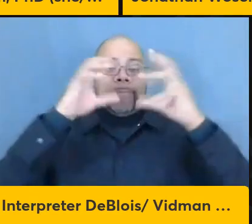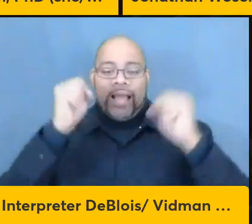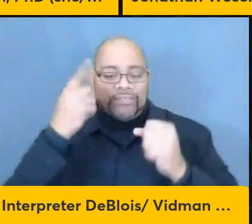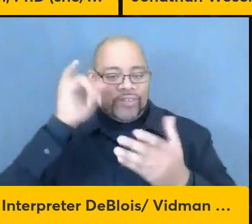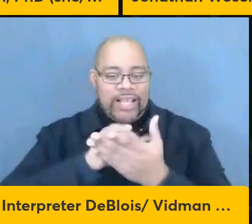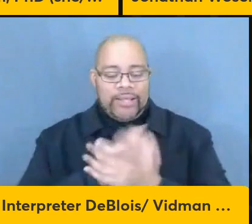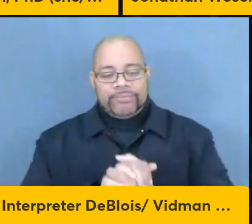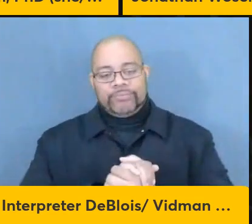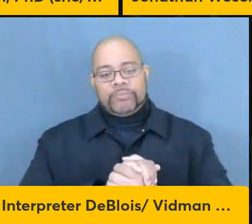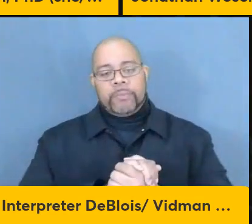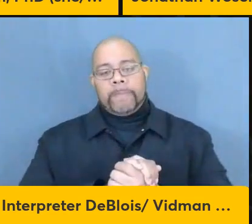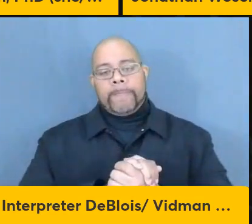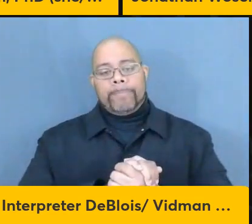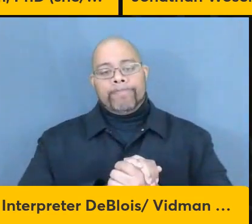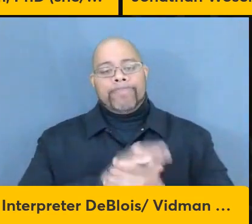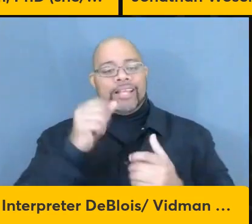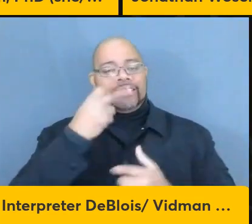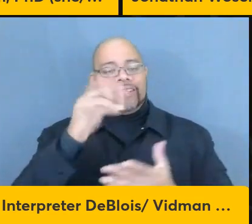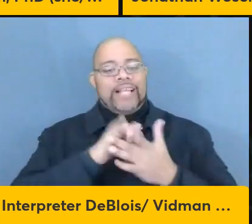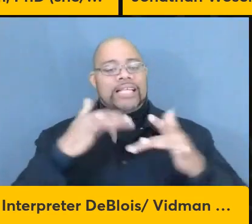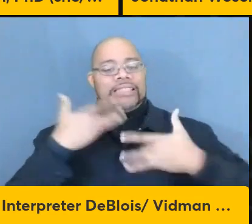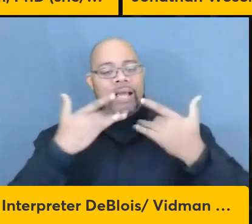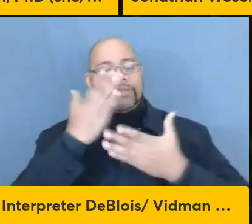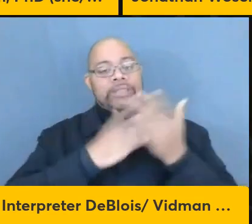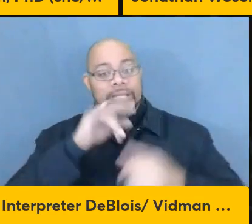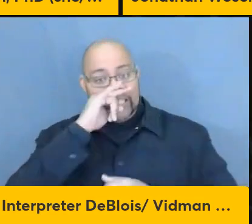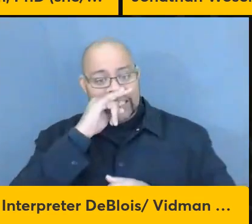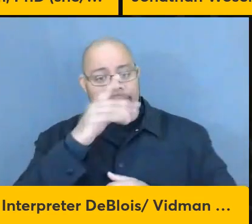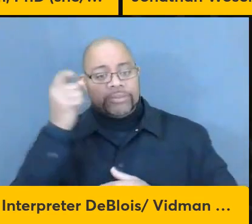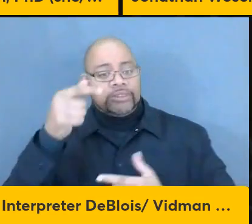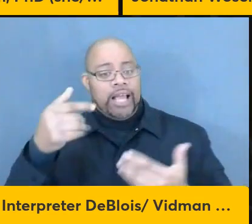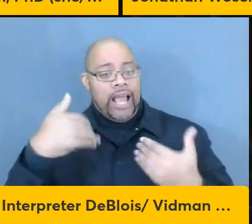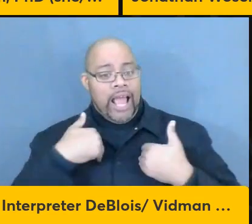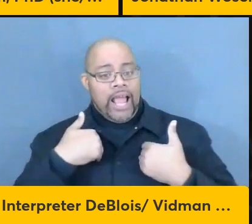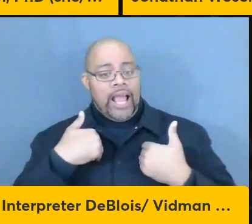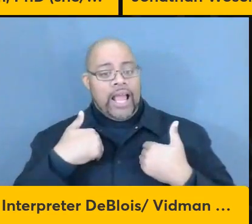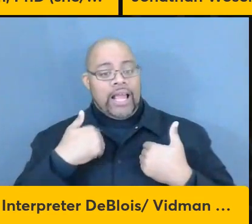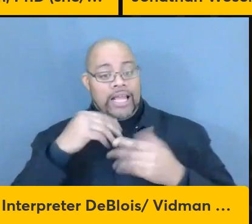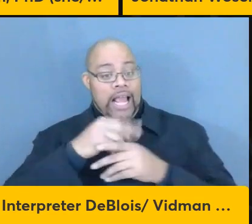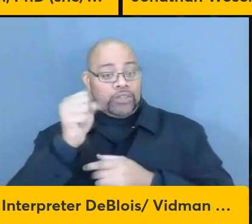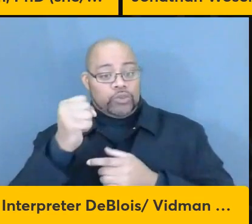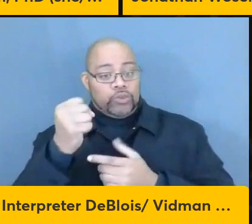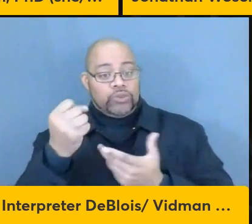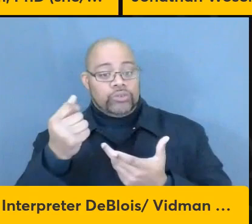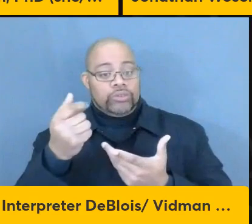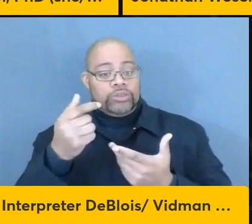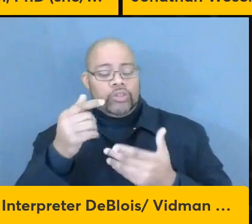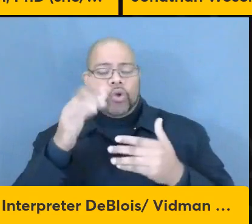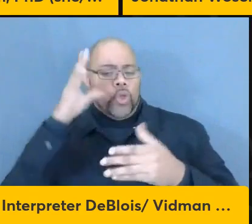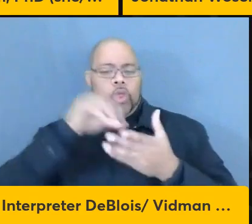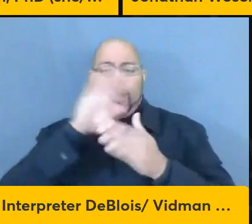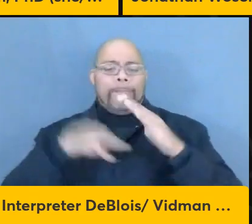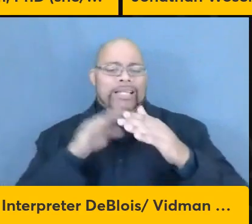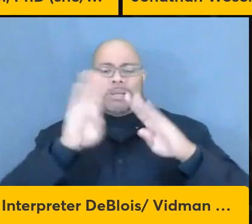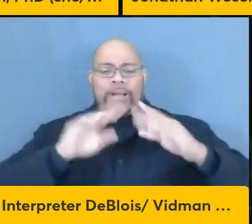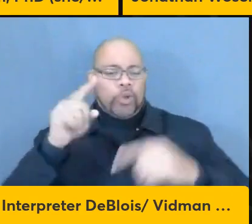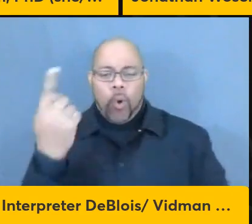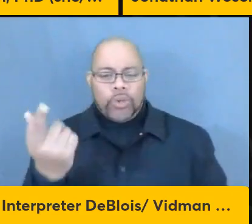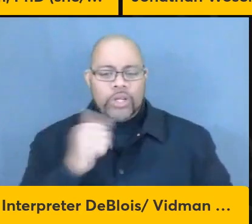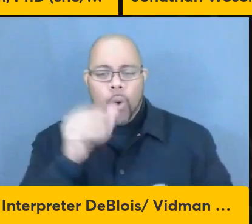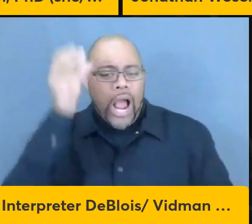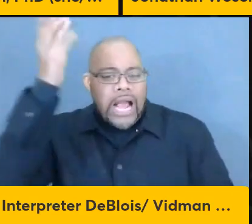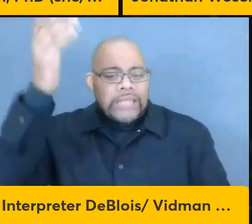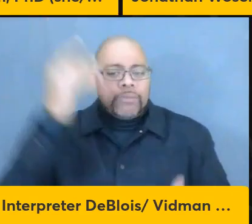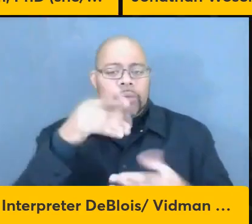that. And you can see the excitement in some of these kids because they had, at least in high school, you all learn like basic biology. They had no concept of